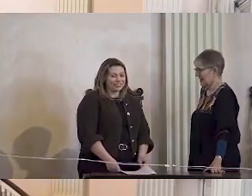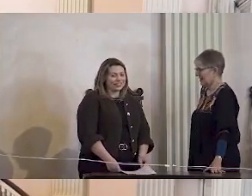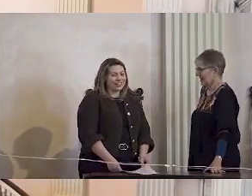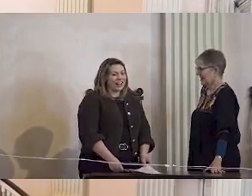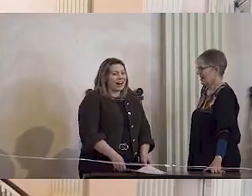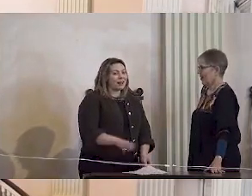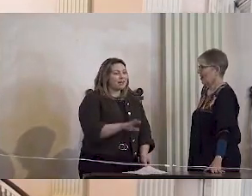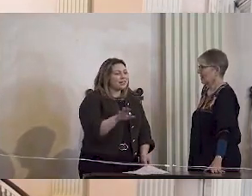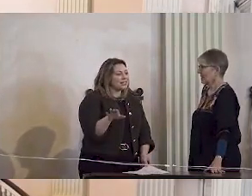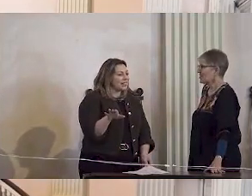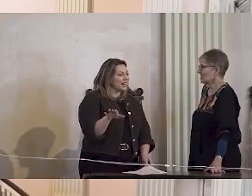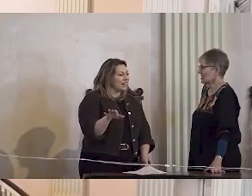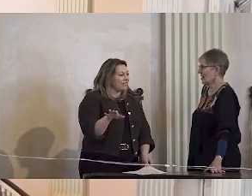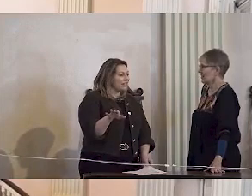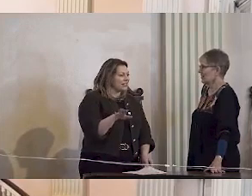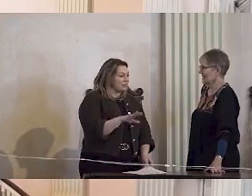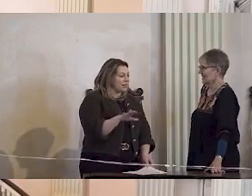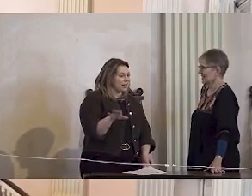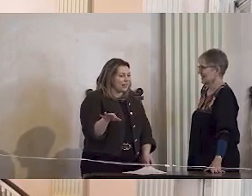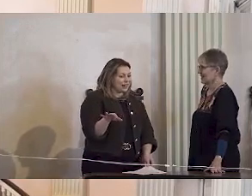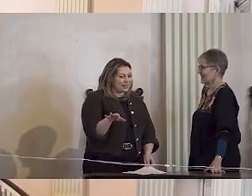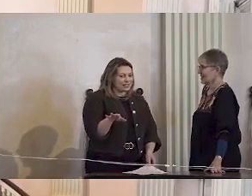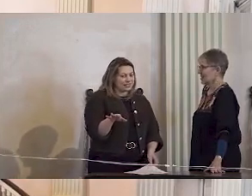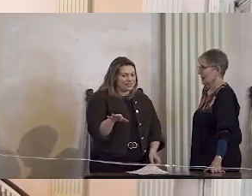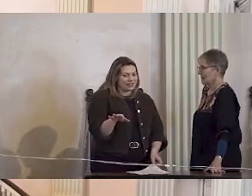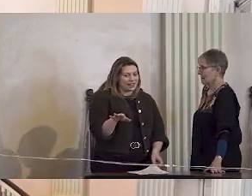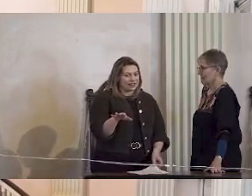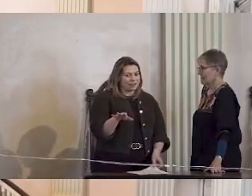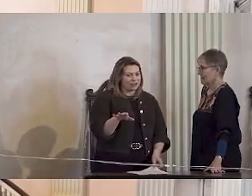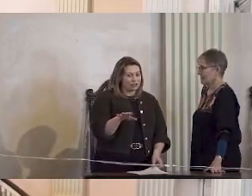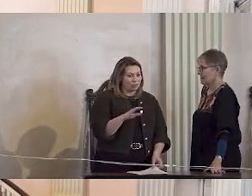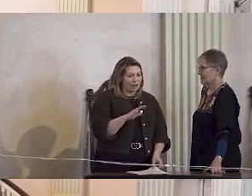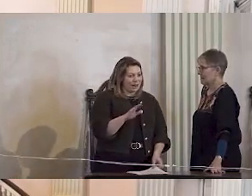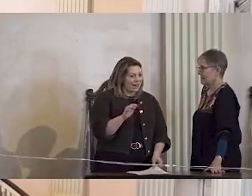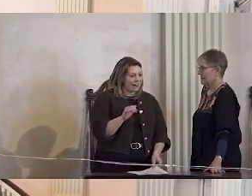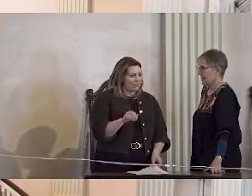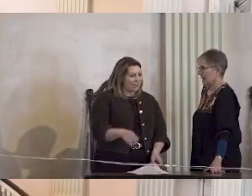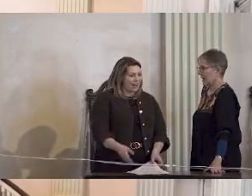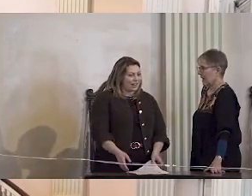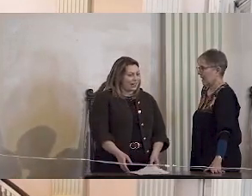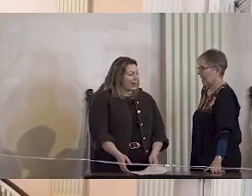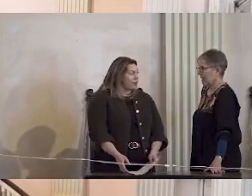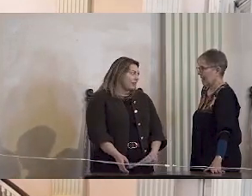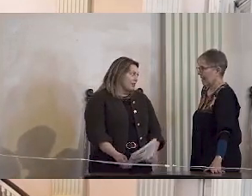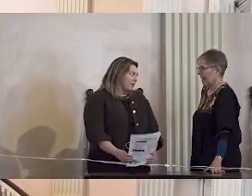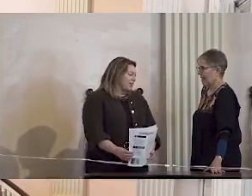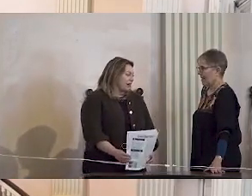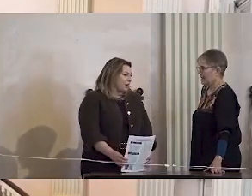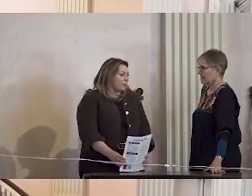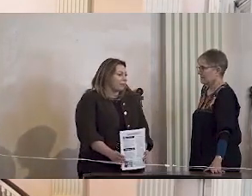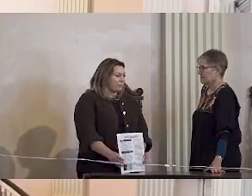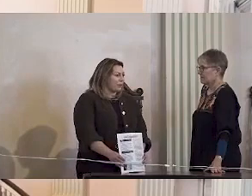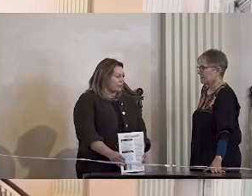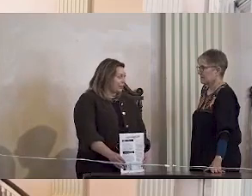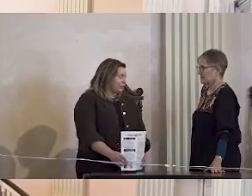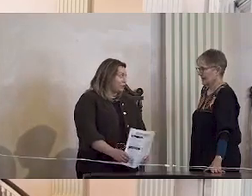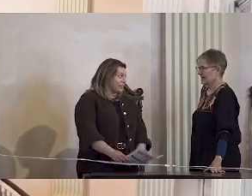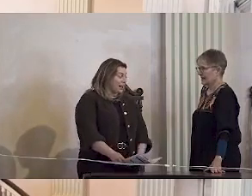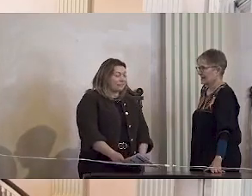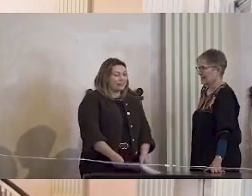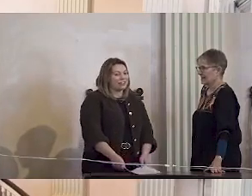My friend, come and go with me. I ask my friend. friend,